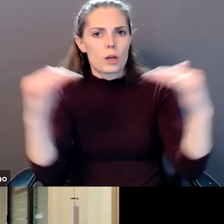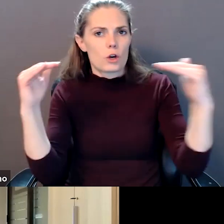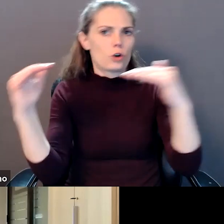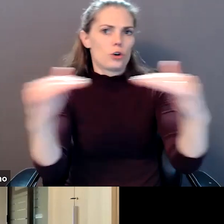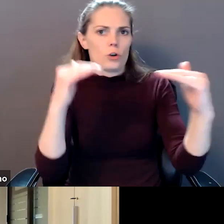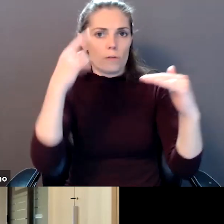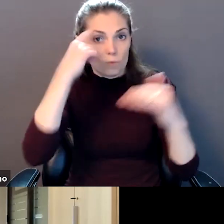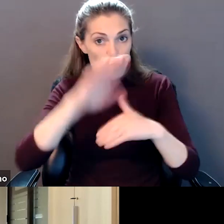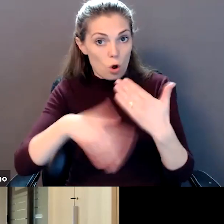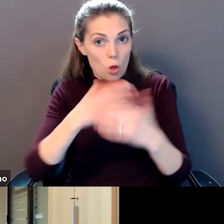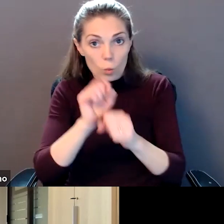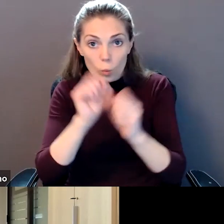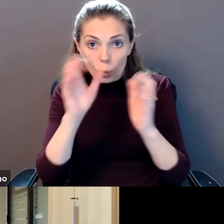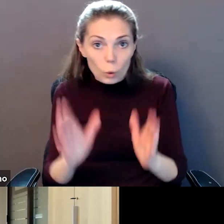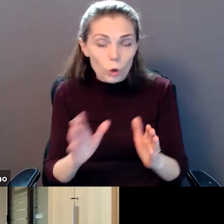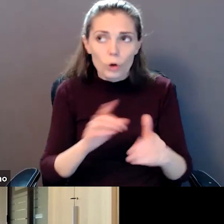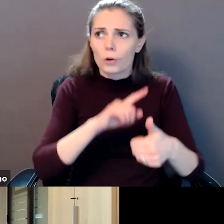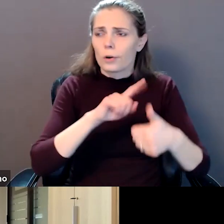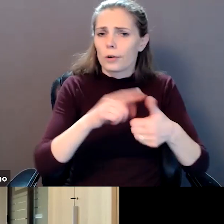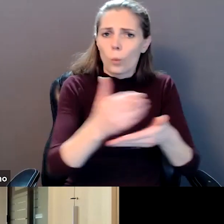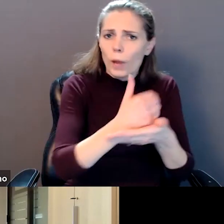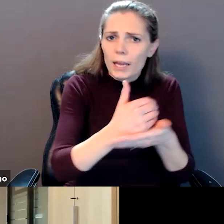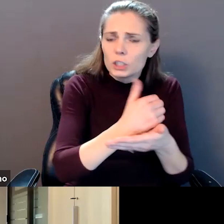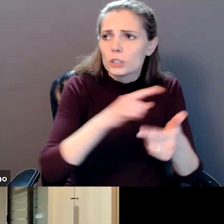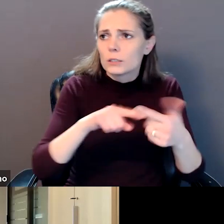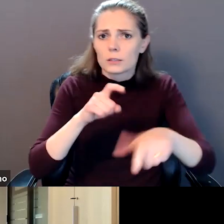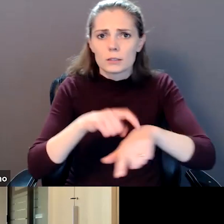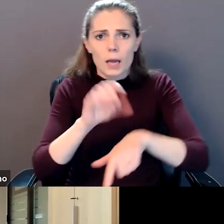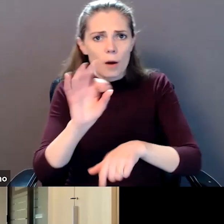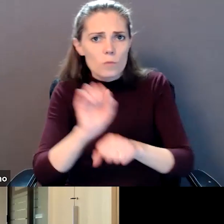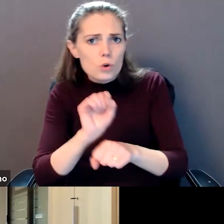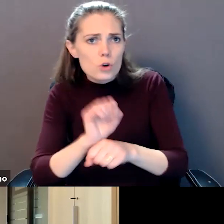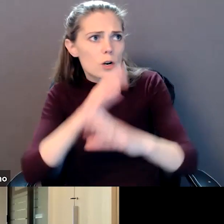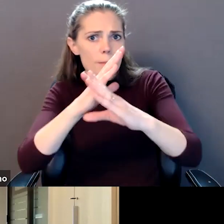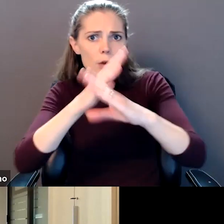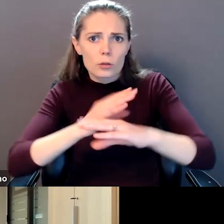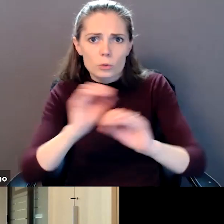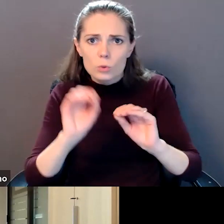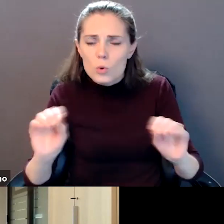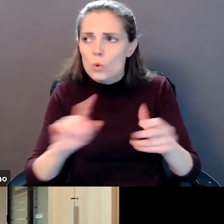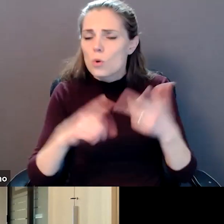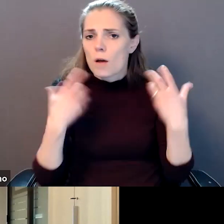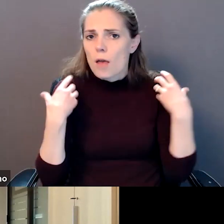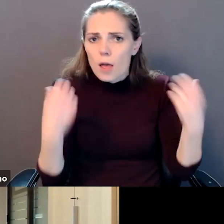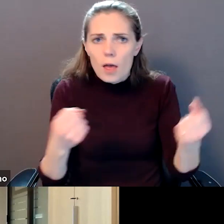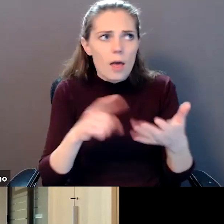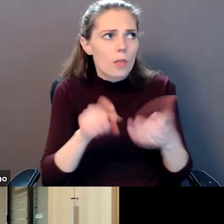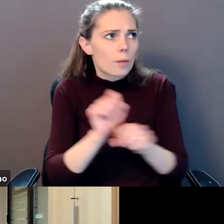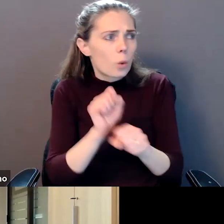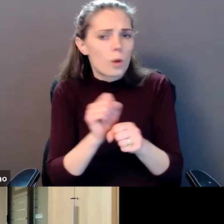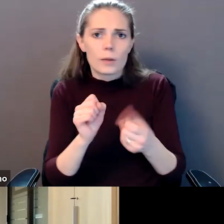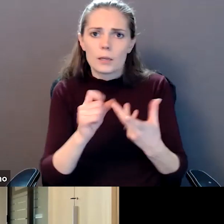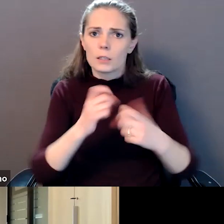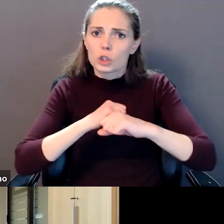reasonable time off work, barrier-free workplaces, workplace safety and health and welfare, employment security, or harassment-free